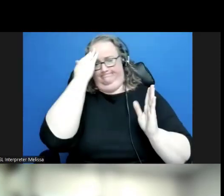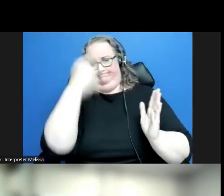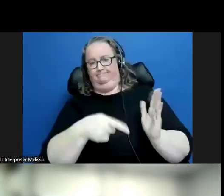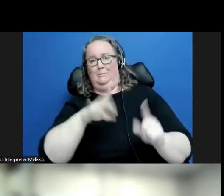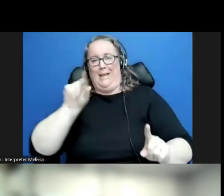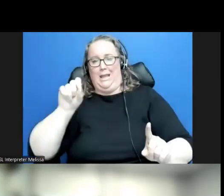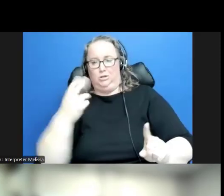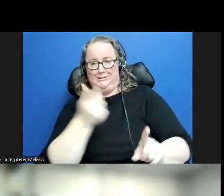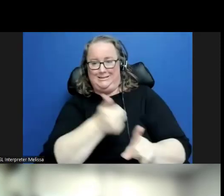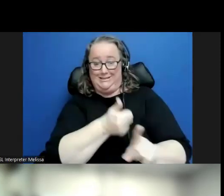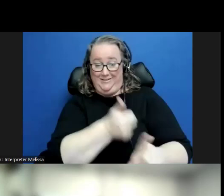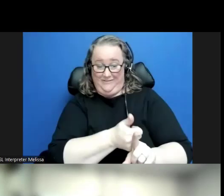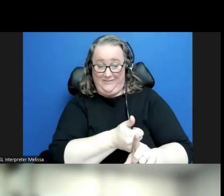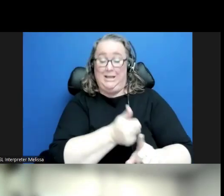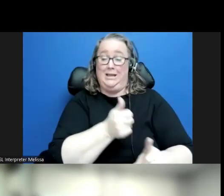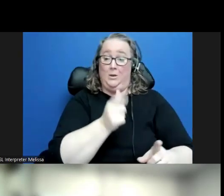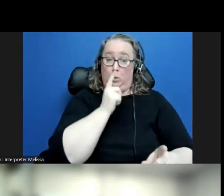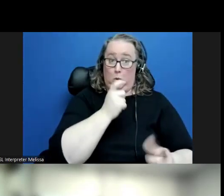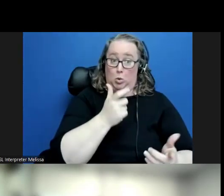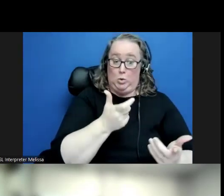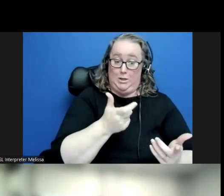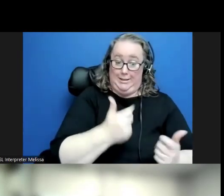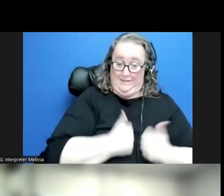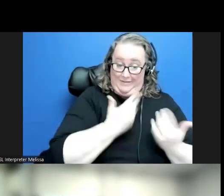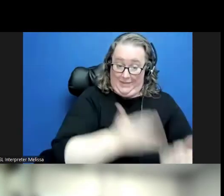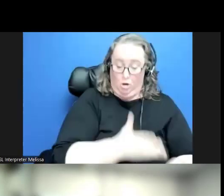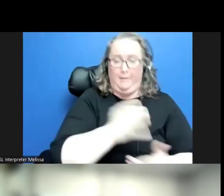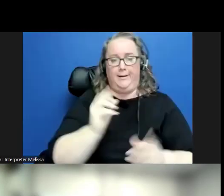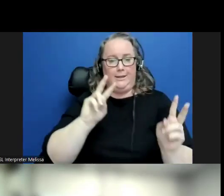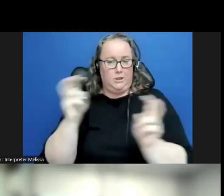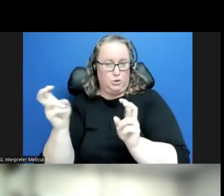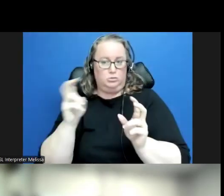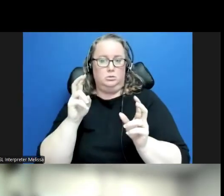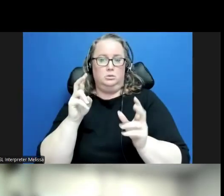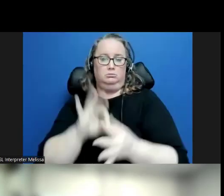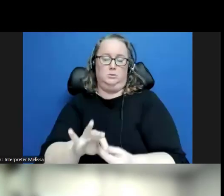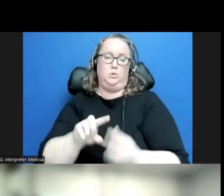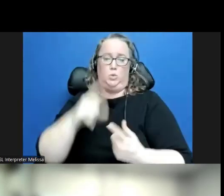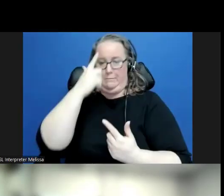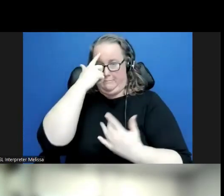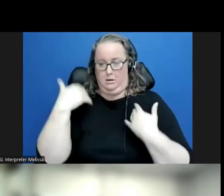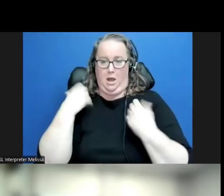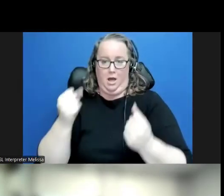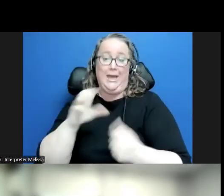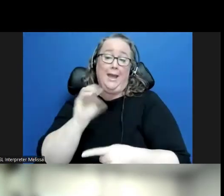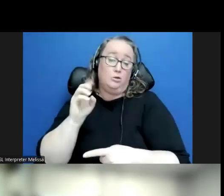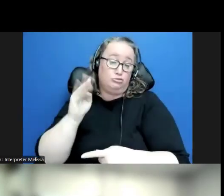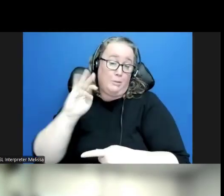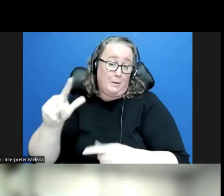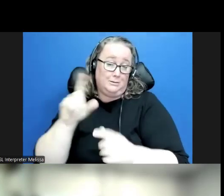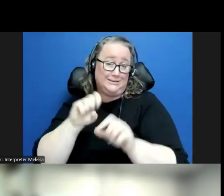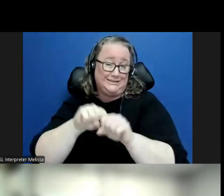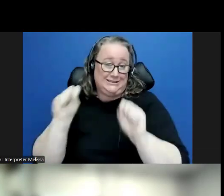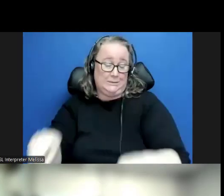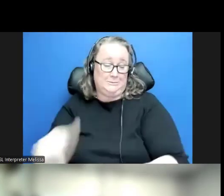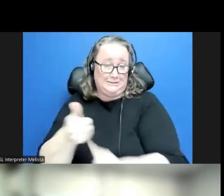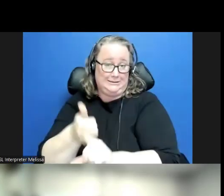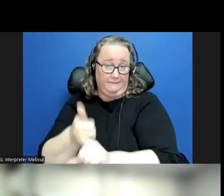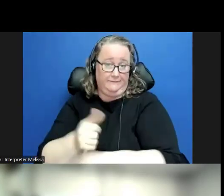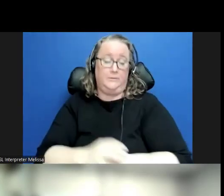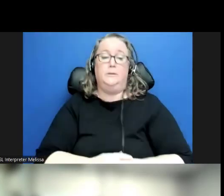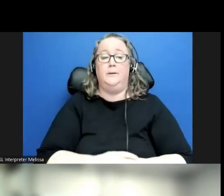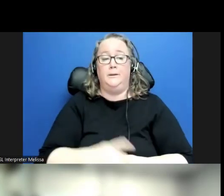its residents, and systemic issues in the Commonwealth's mental health and criminal systems as a whole. We also